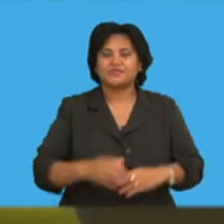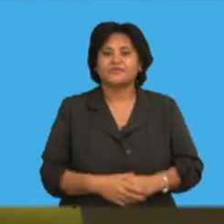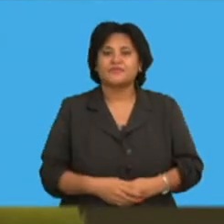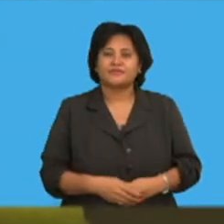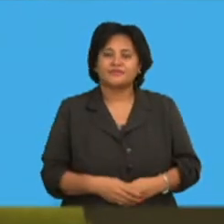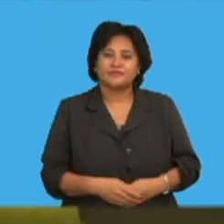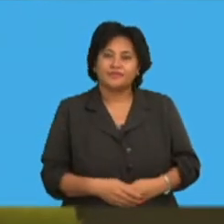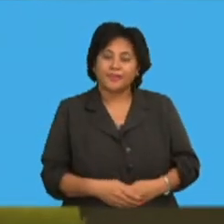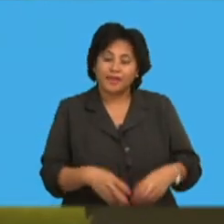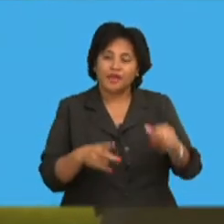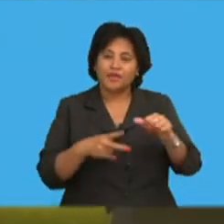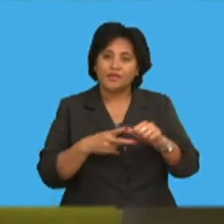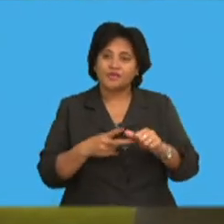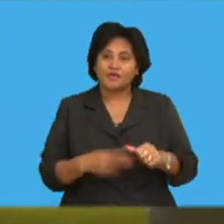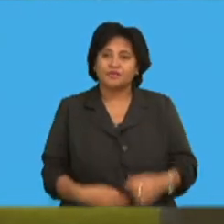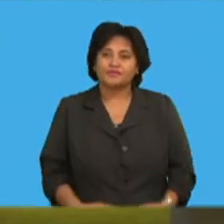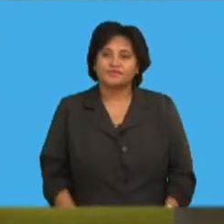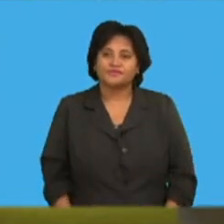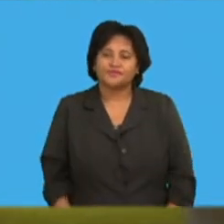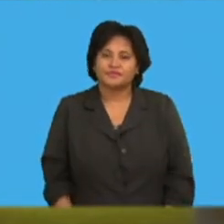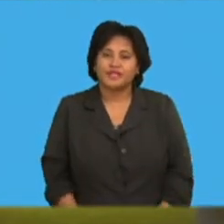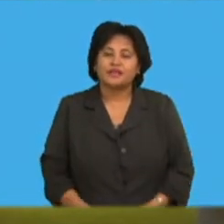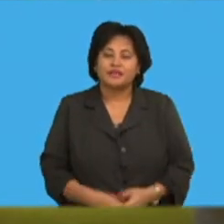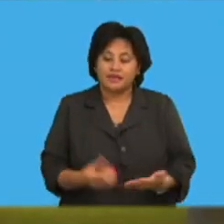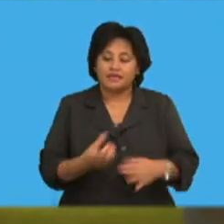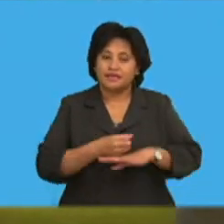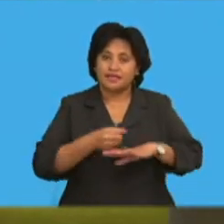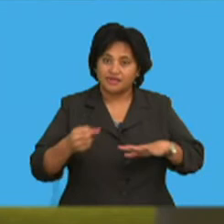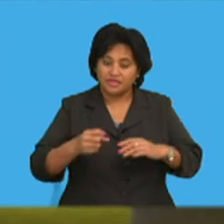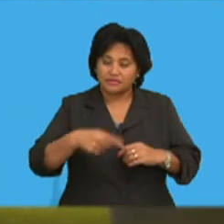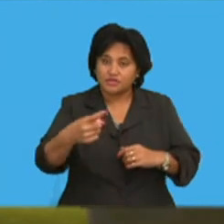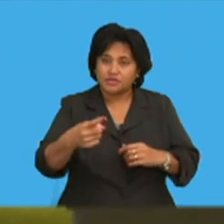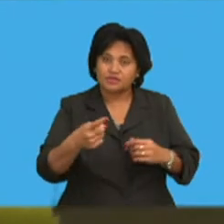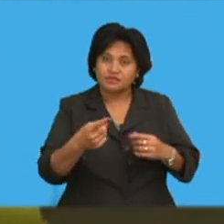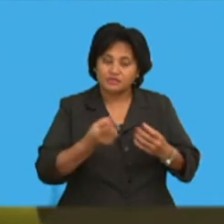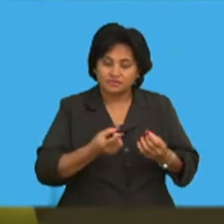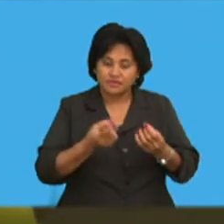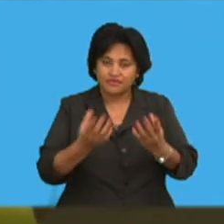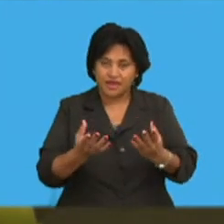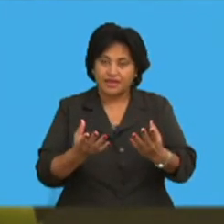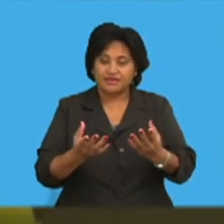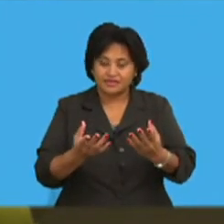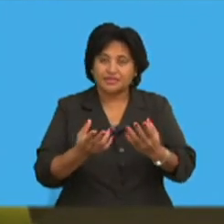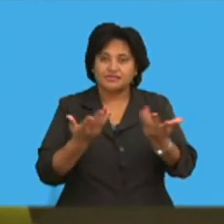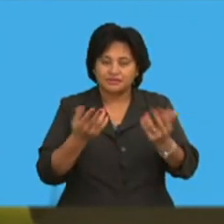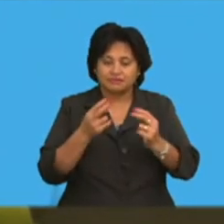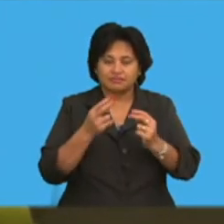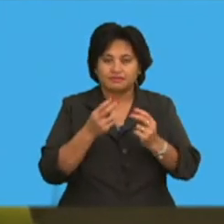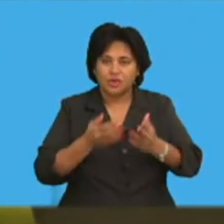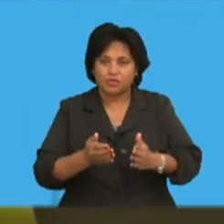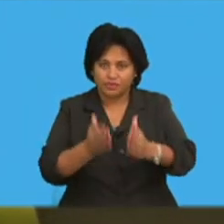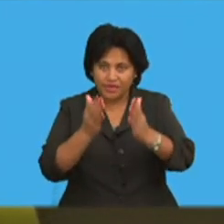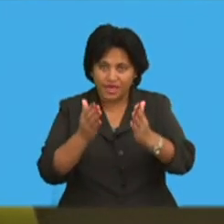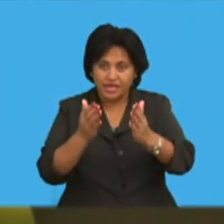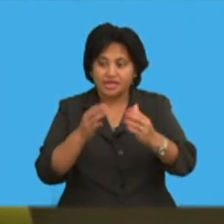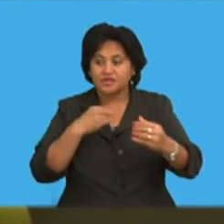also, whilst the government continues to provide a relevant infrastructure, it is equally important that the